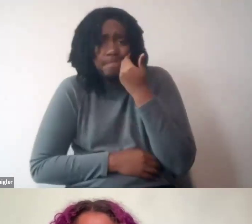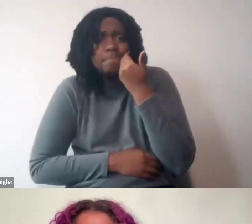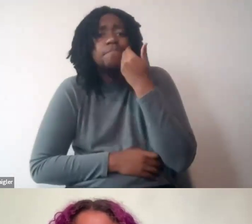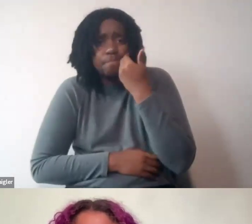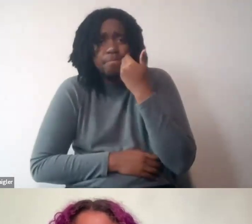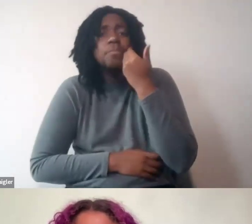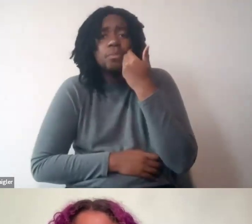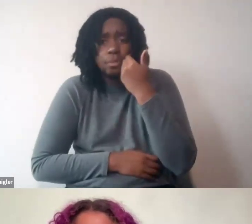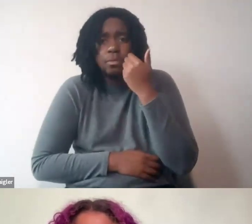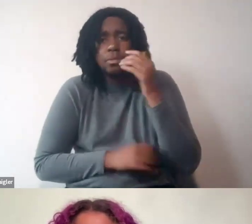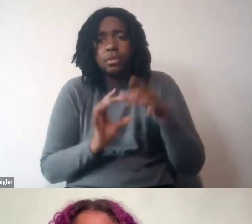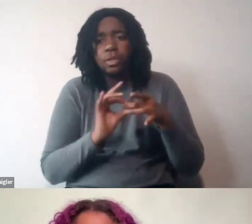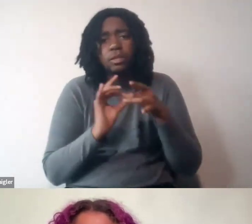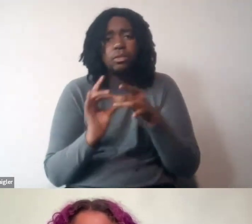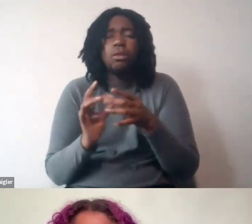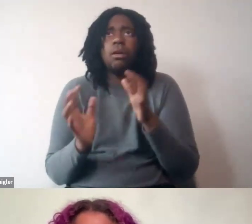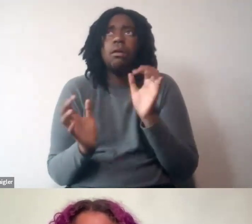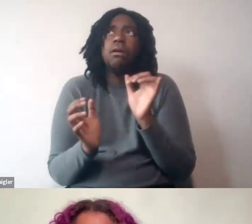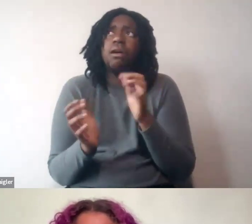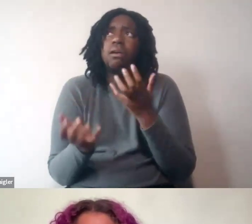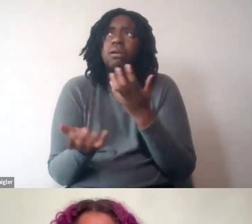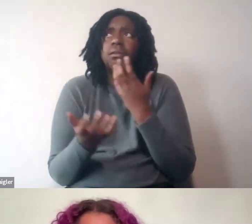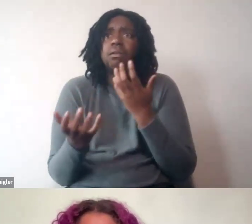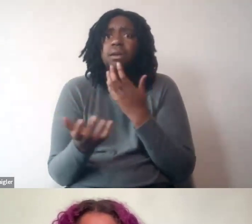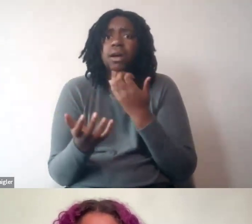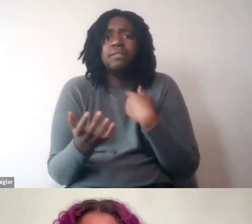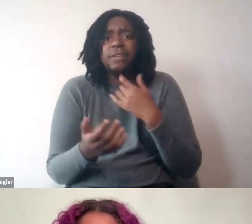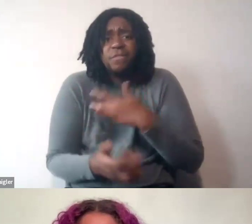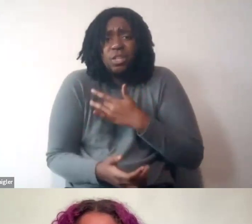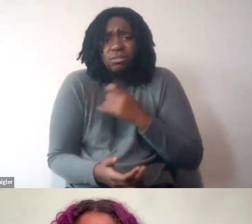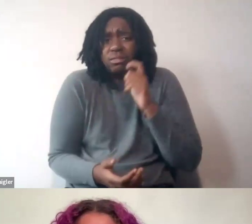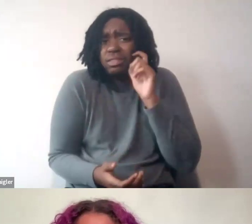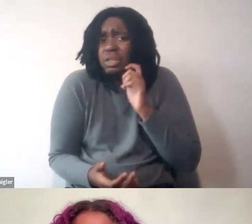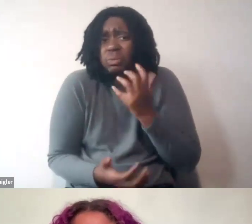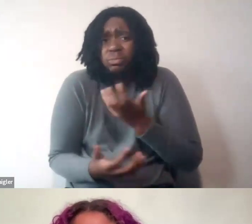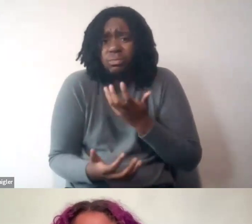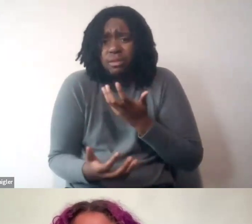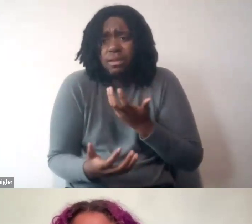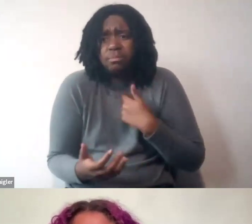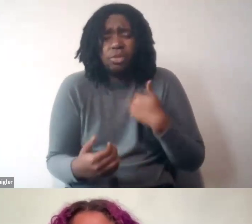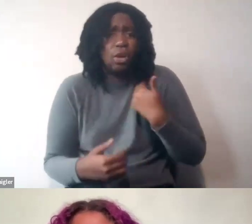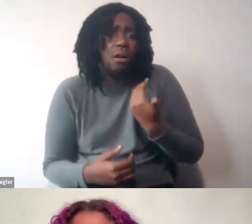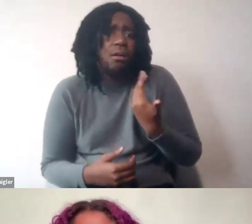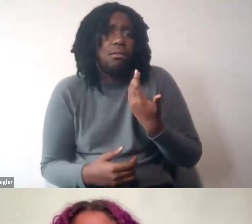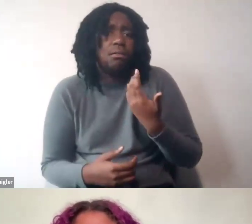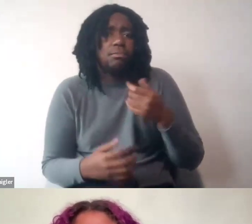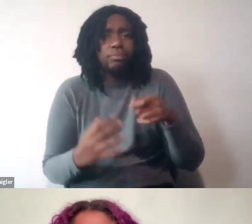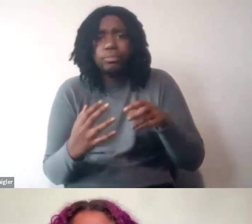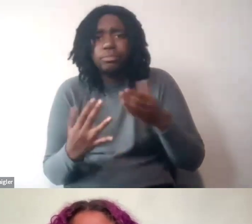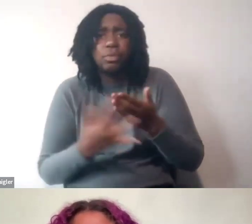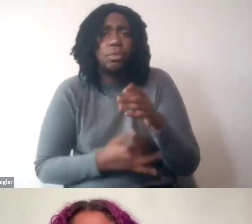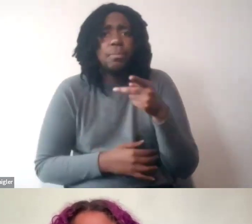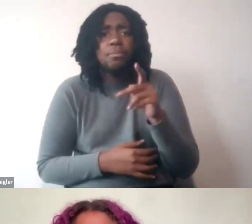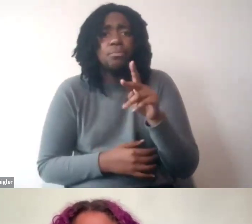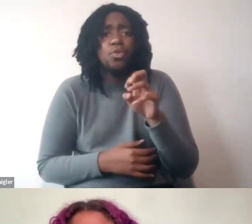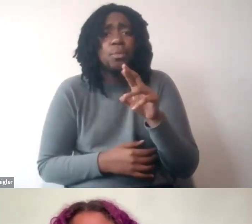it came to like, oh, well, I have like sexual feelings. Like I'm a young person going through puberty, um, not